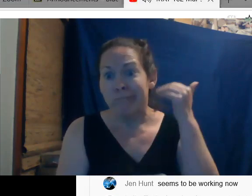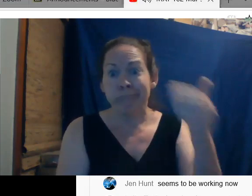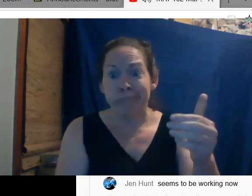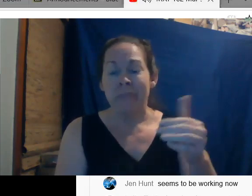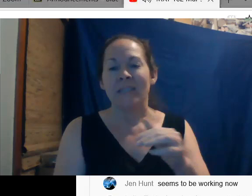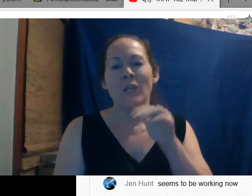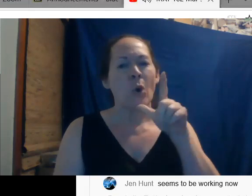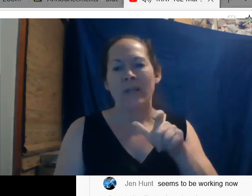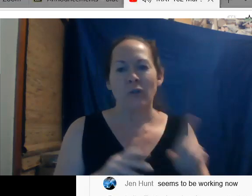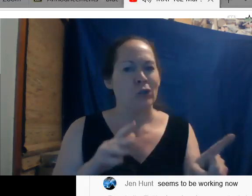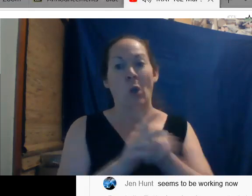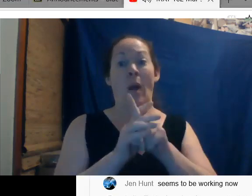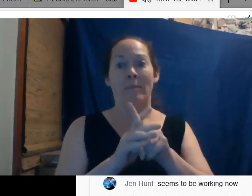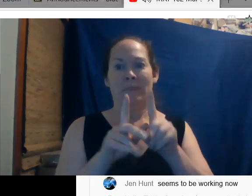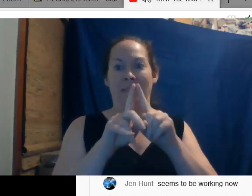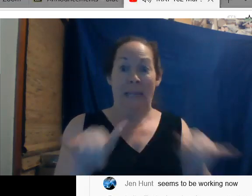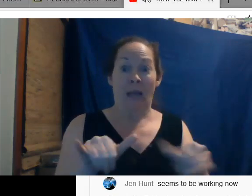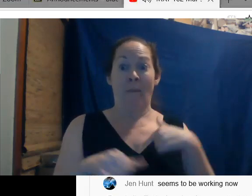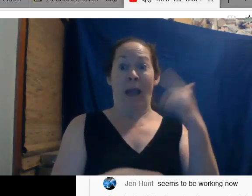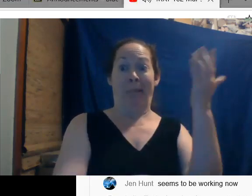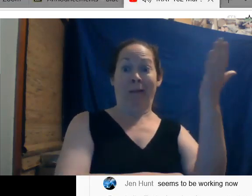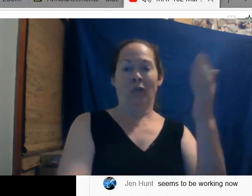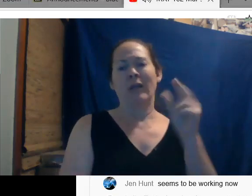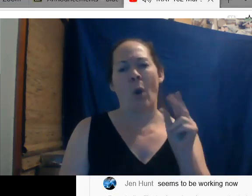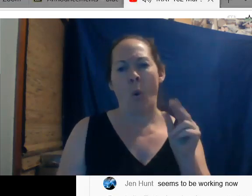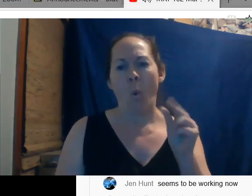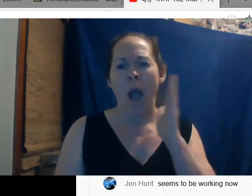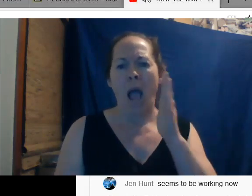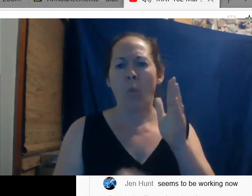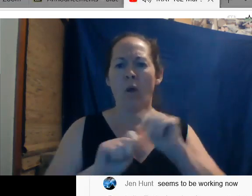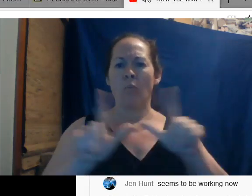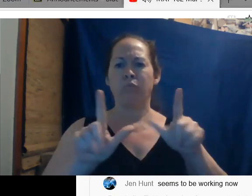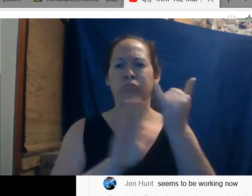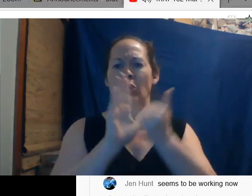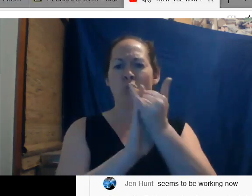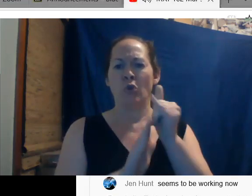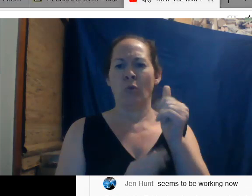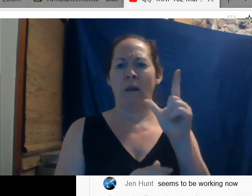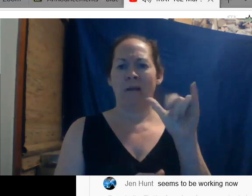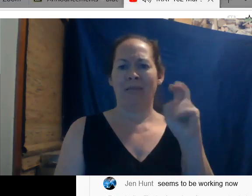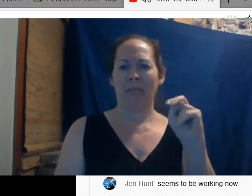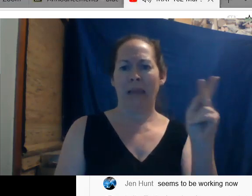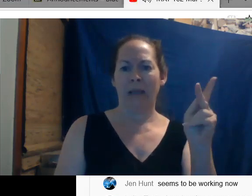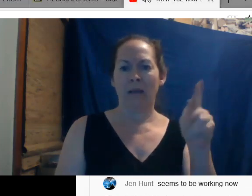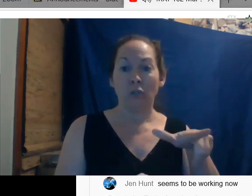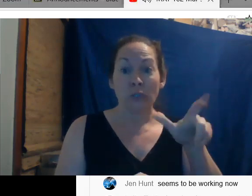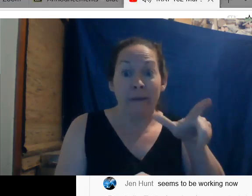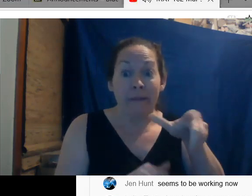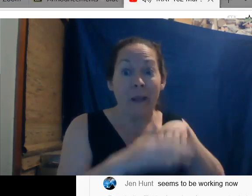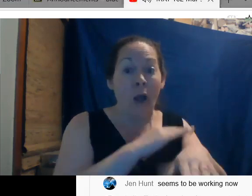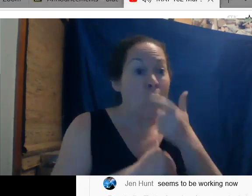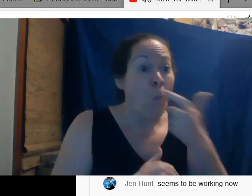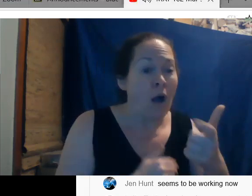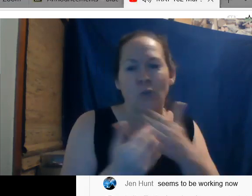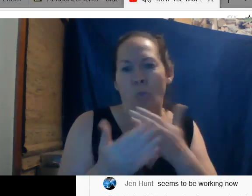live lecture. I'm not doing attendance. I will post the links to the lectures. You can watch them at your leisure if you can't